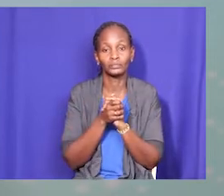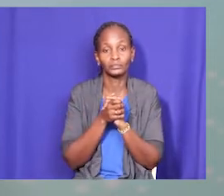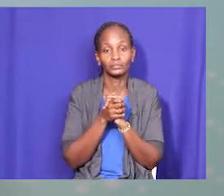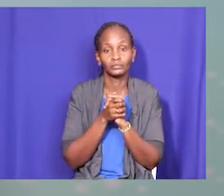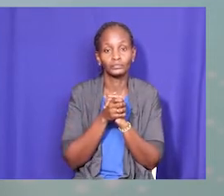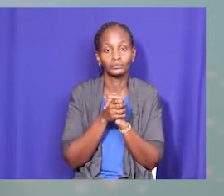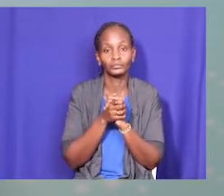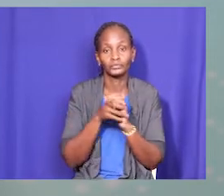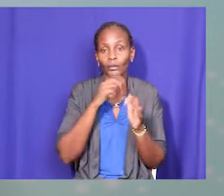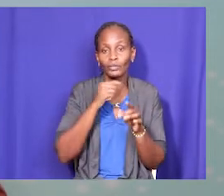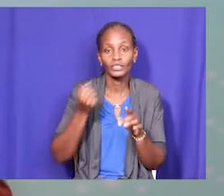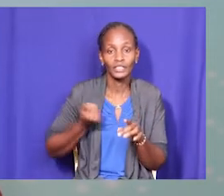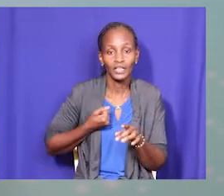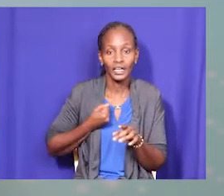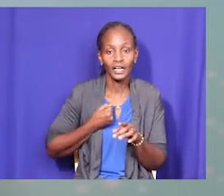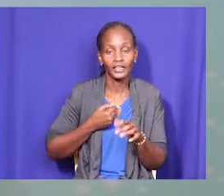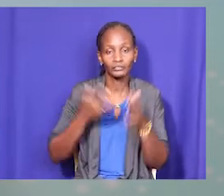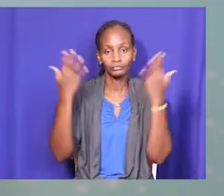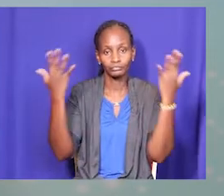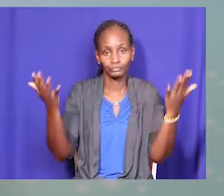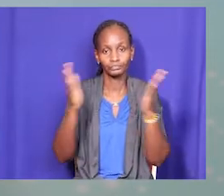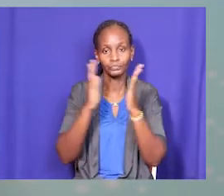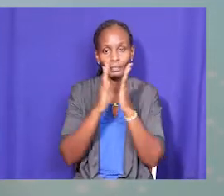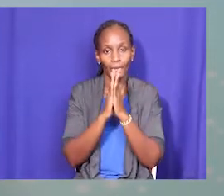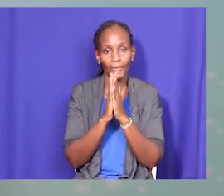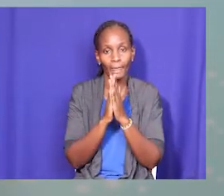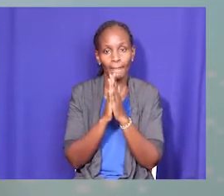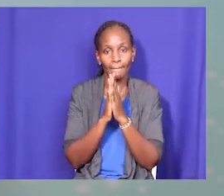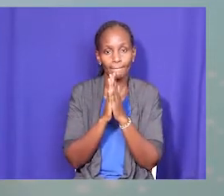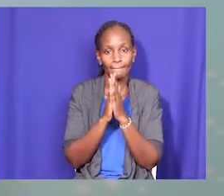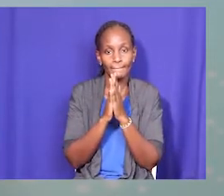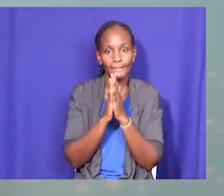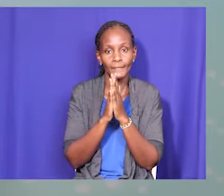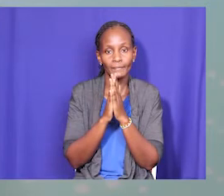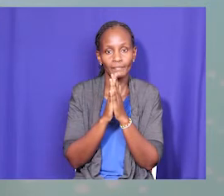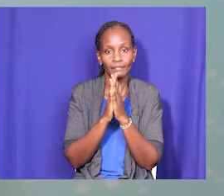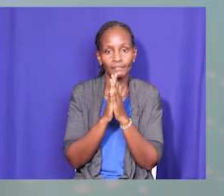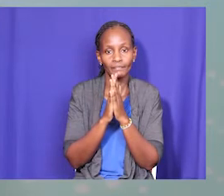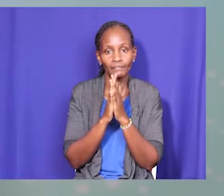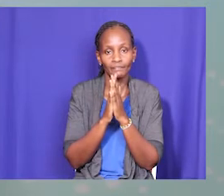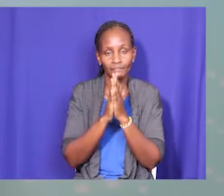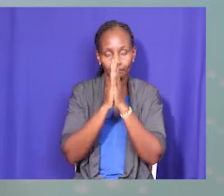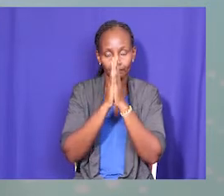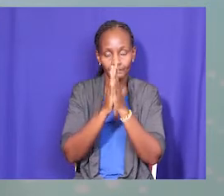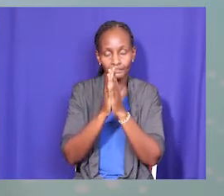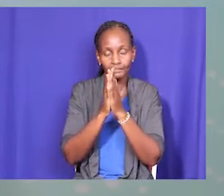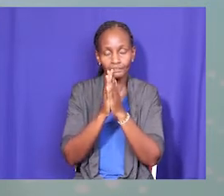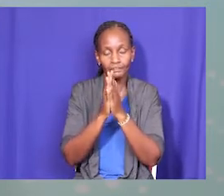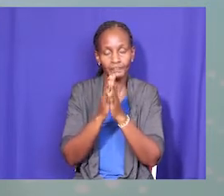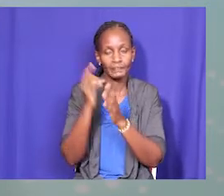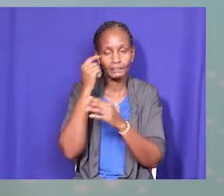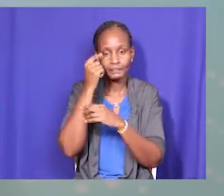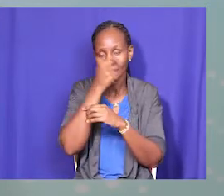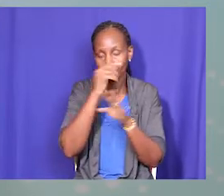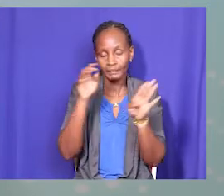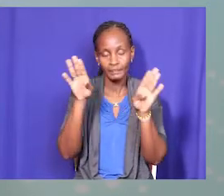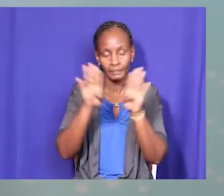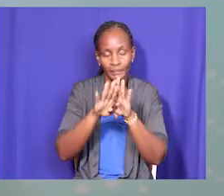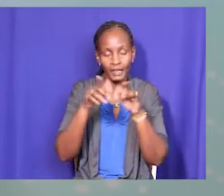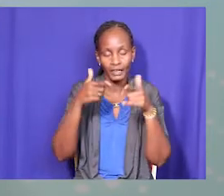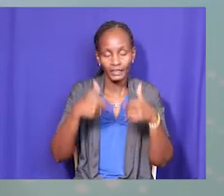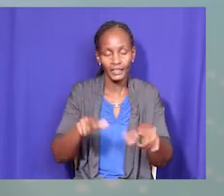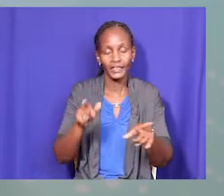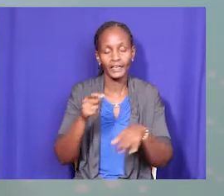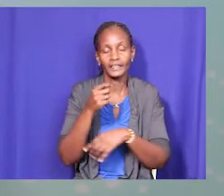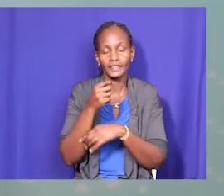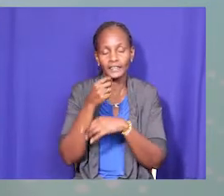Boys and girls, again, put your hands together. Yes, put your hands together. Close your eyes and let us